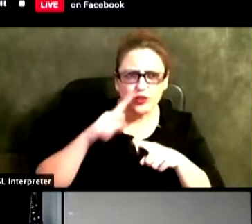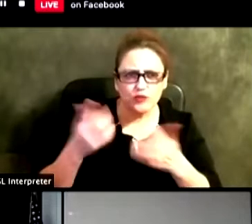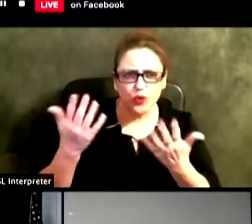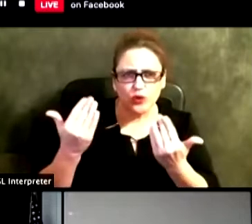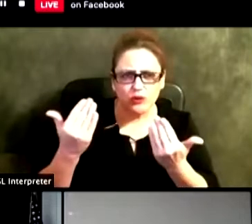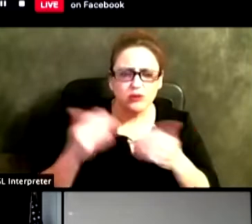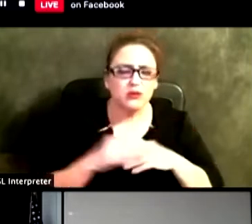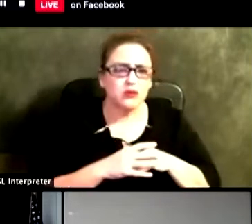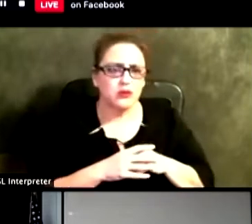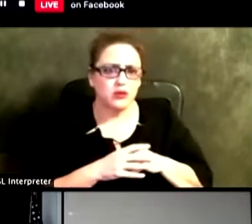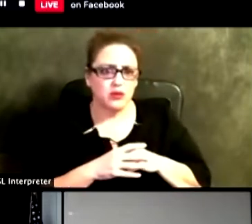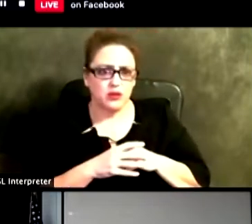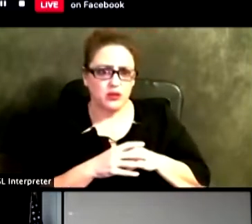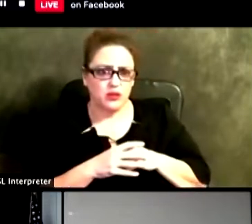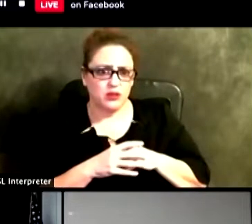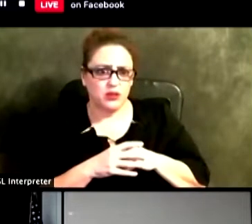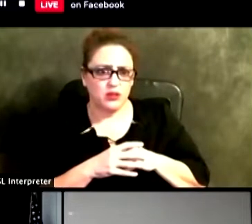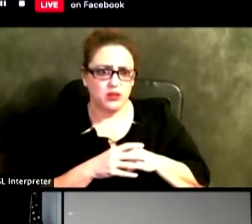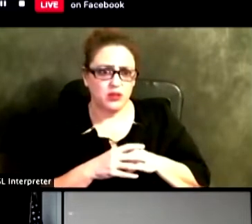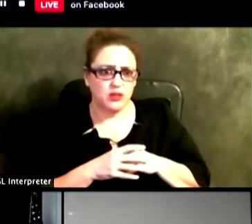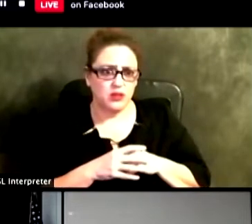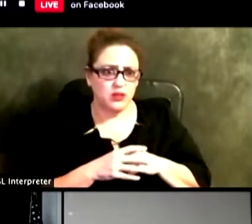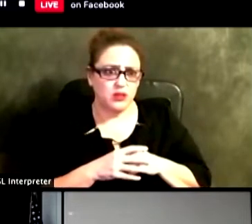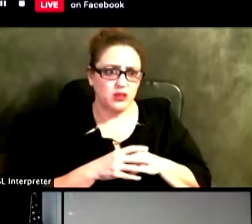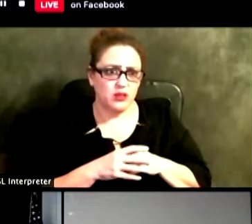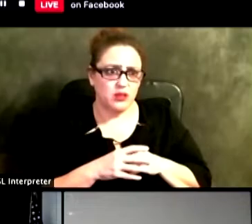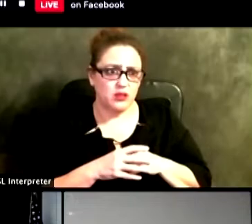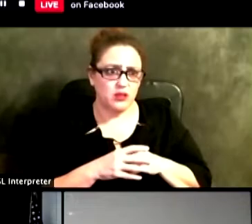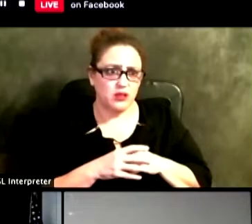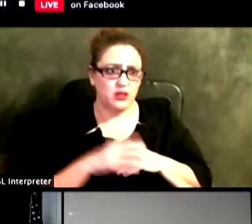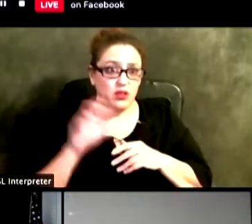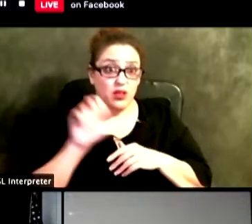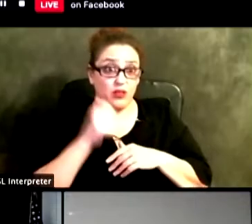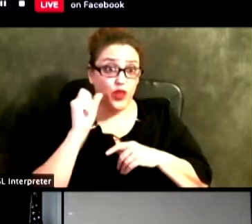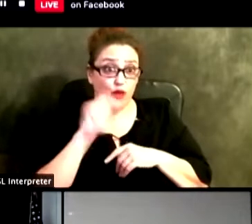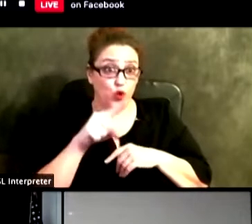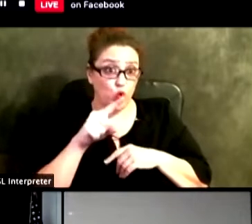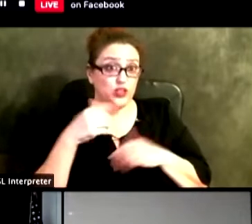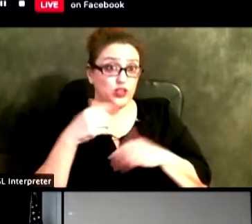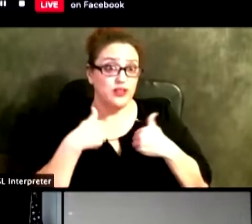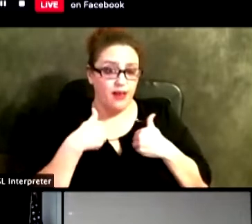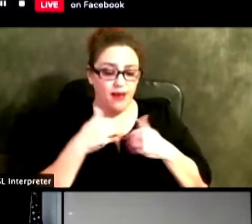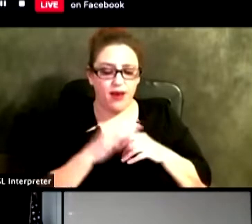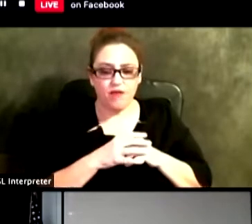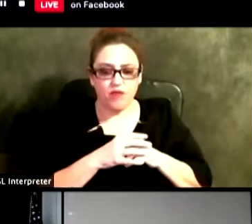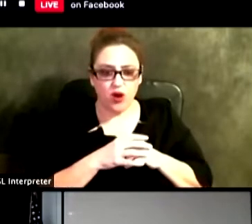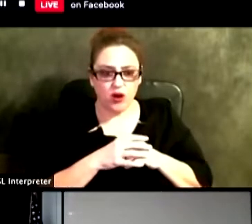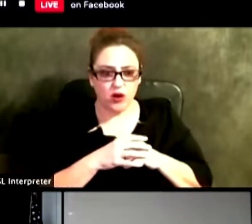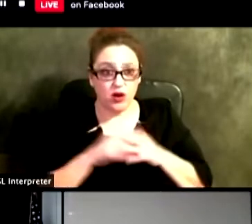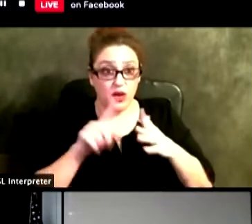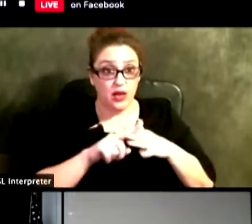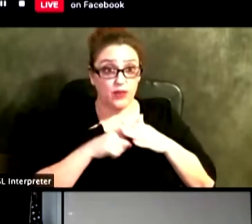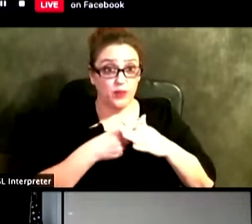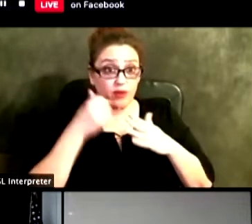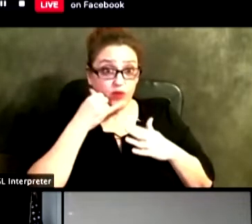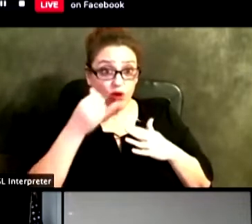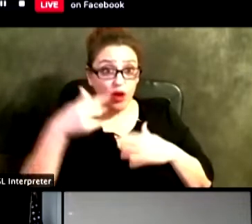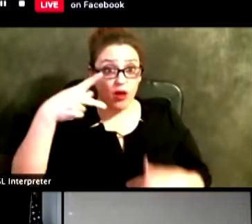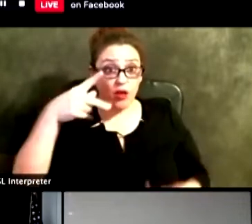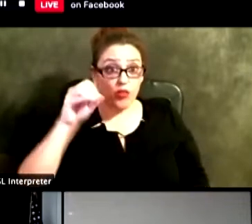Okay. The other questions I have are, Well, at the beginning of the call, there was a poll